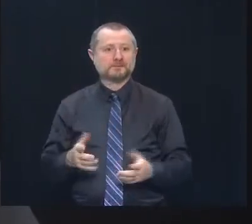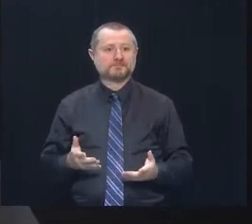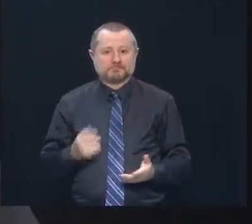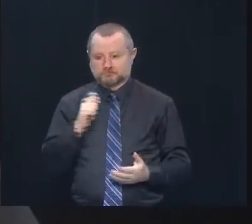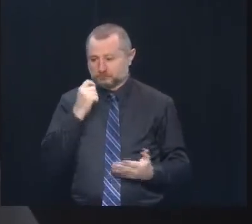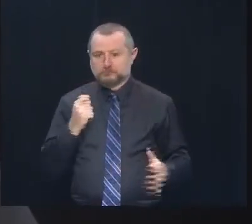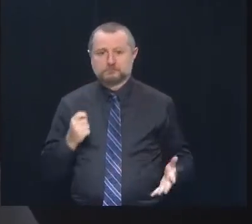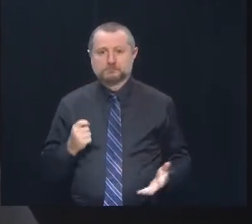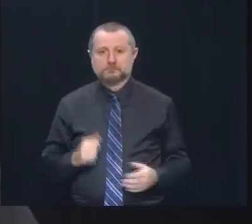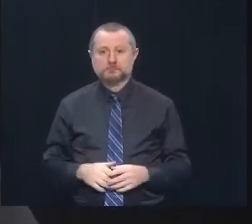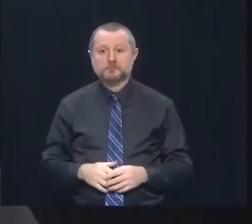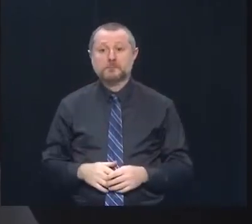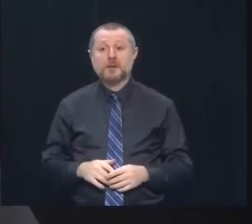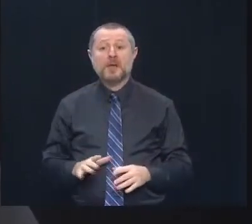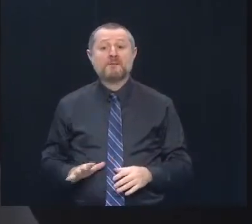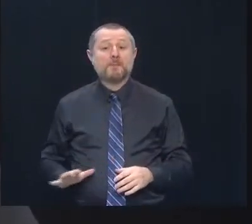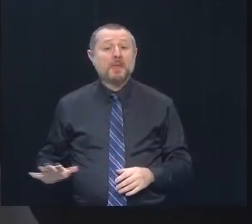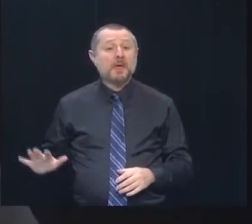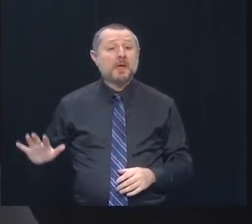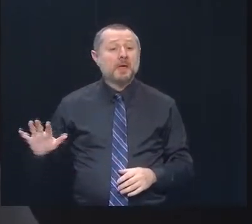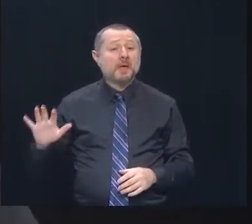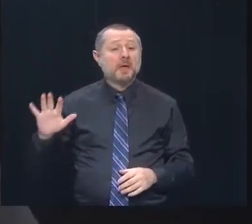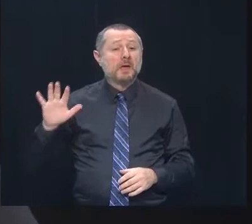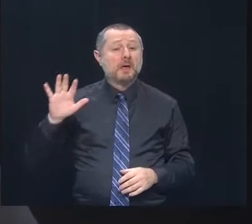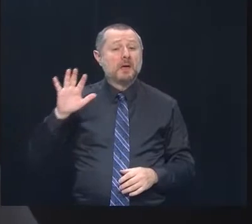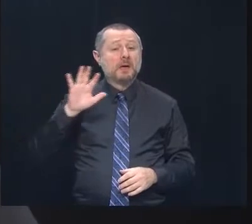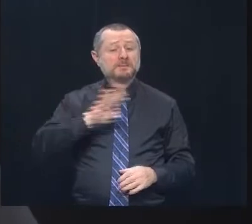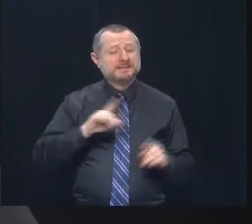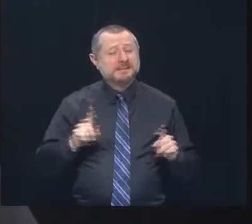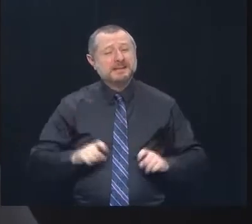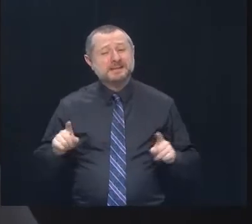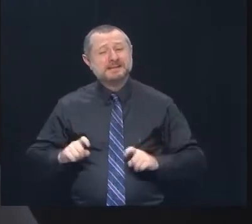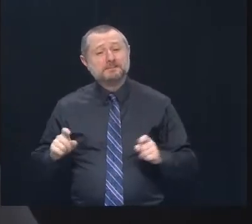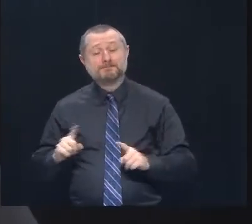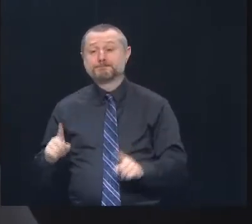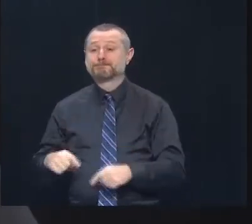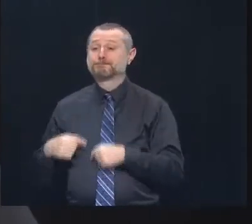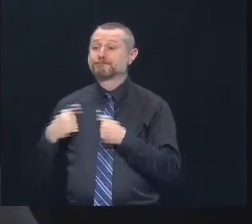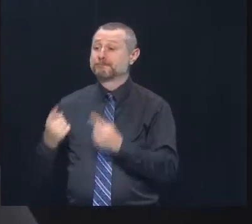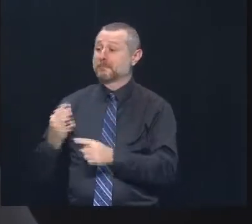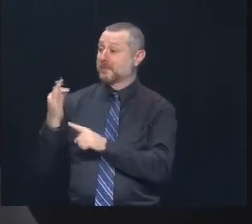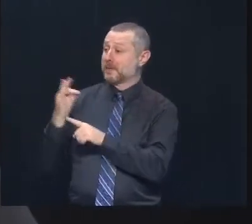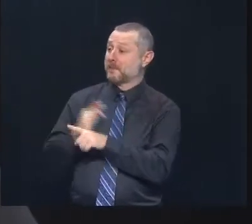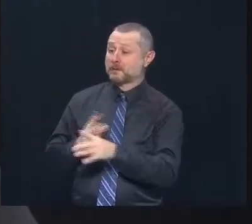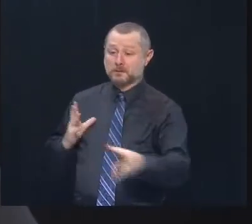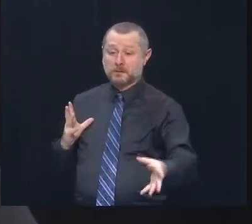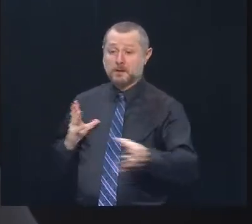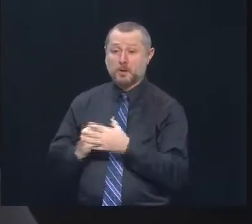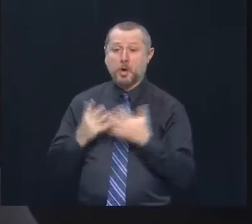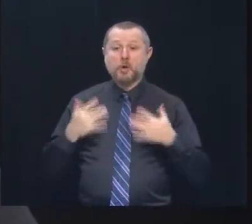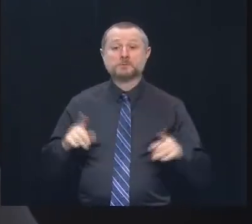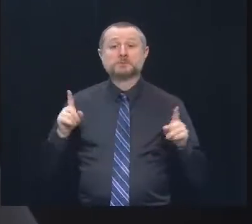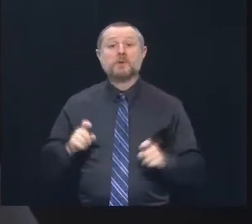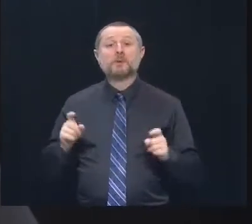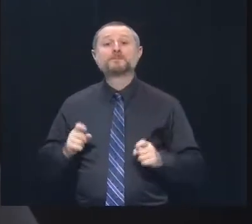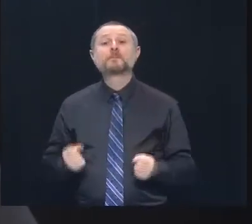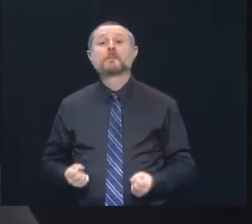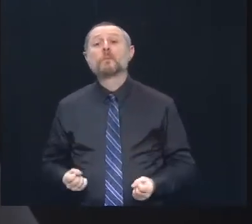With everyone doing everything they can, in 9 months, the nation administered